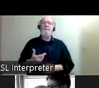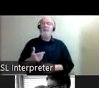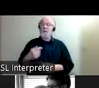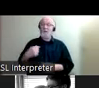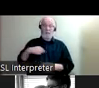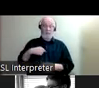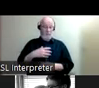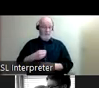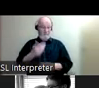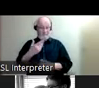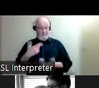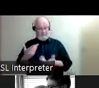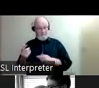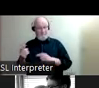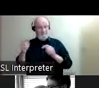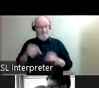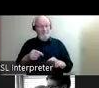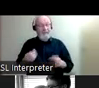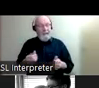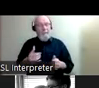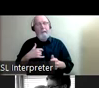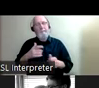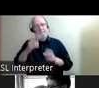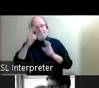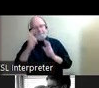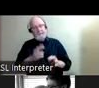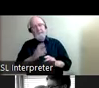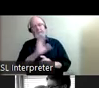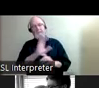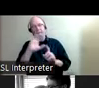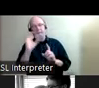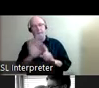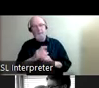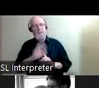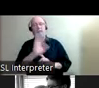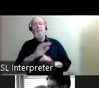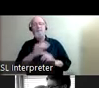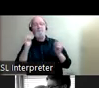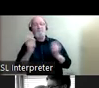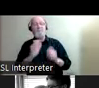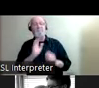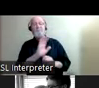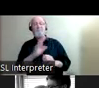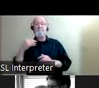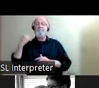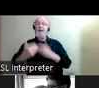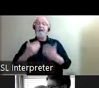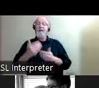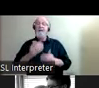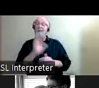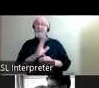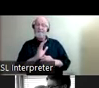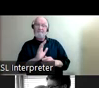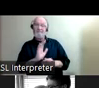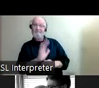stewards of the land and to respect the cultures, ceremonies, and traditions of all who call it